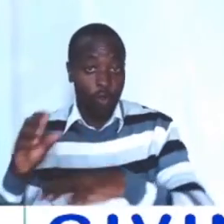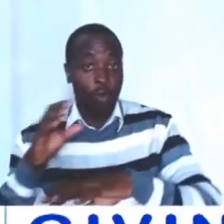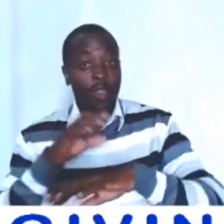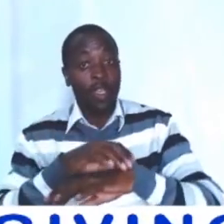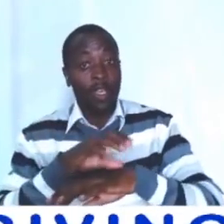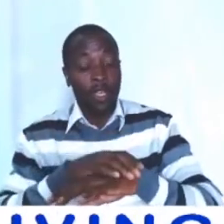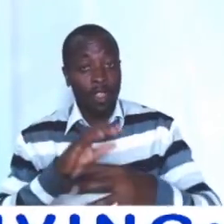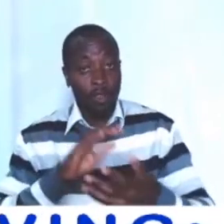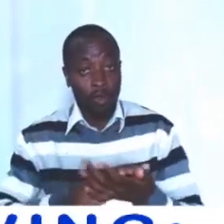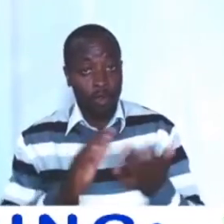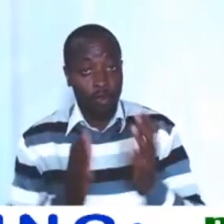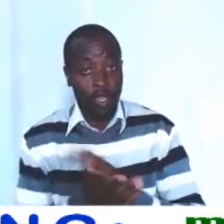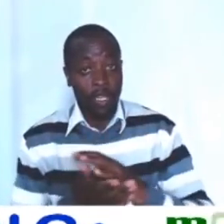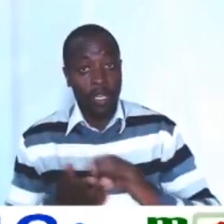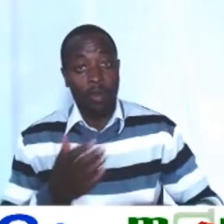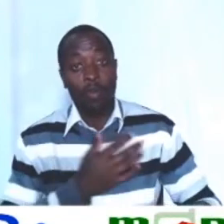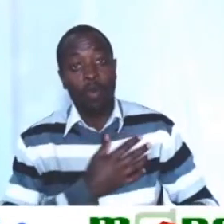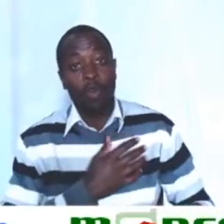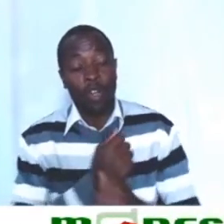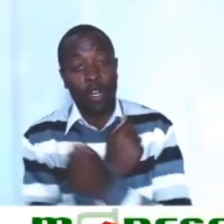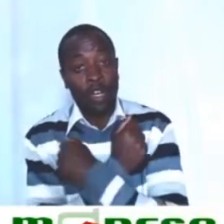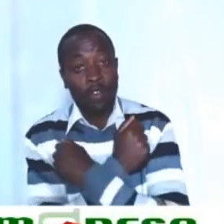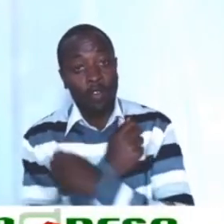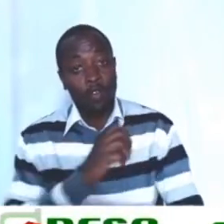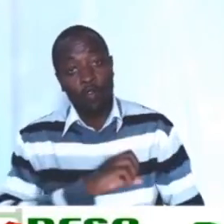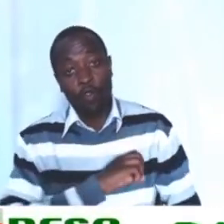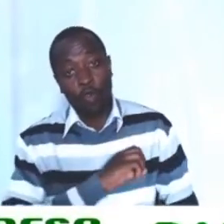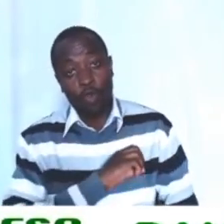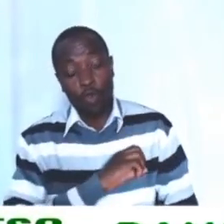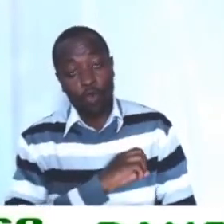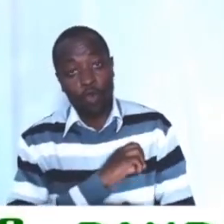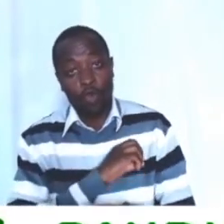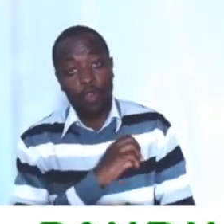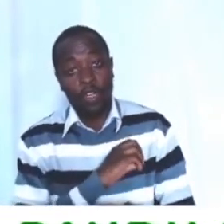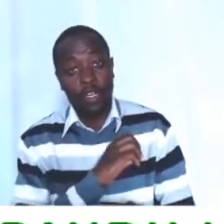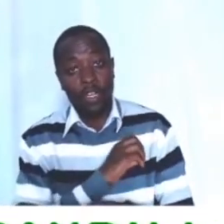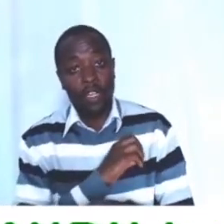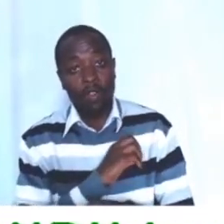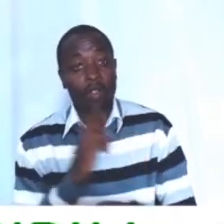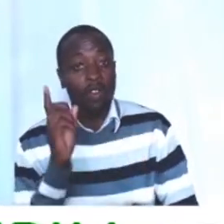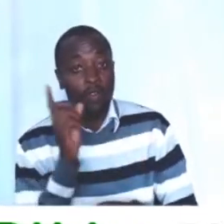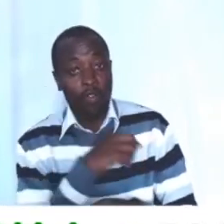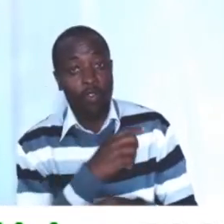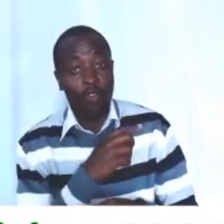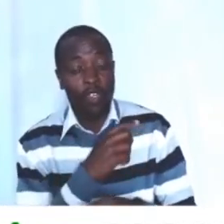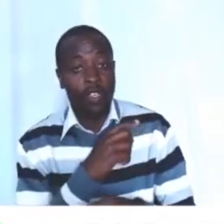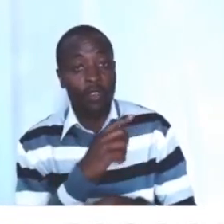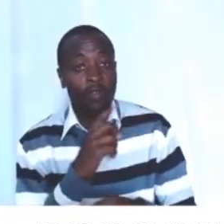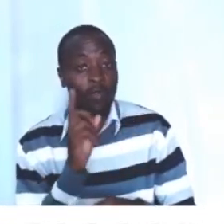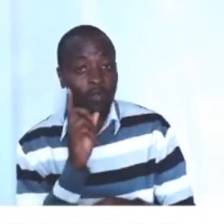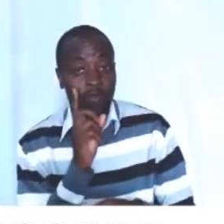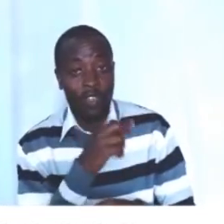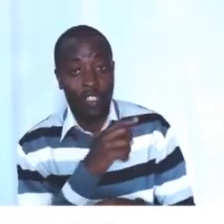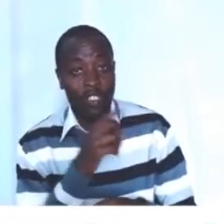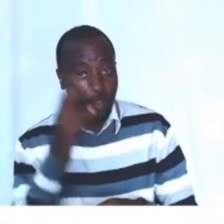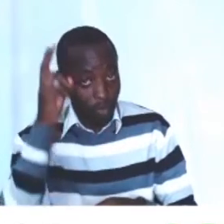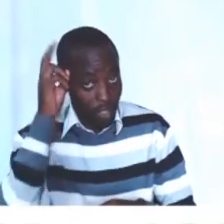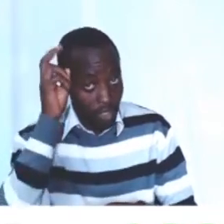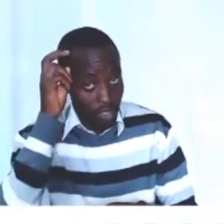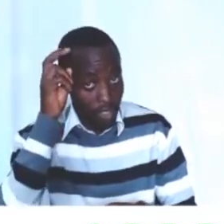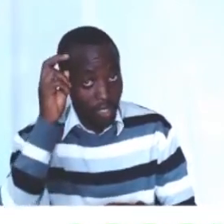we become self-centered, until now we are completely worn by the devil